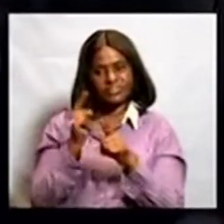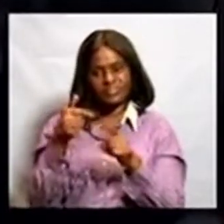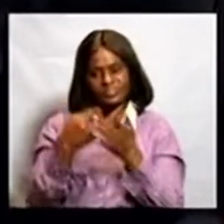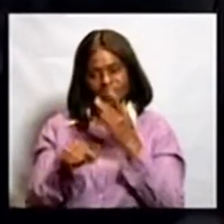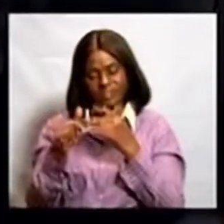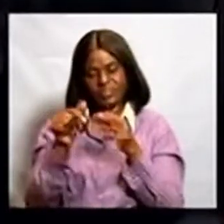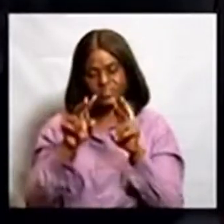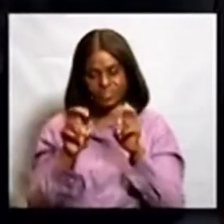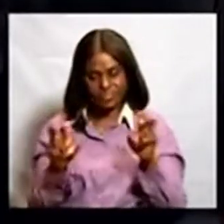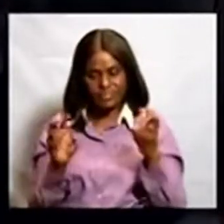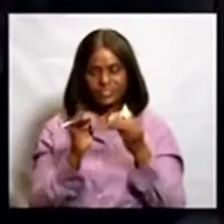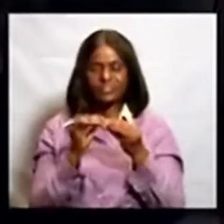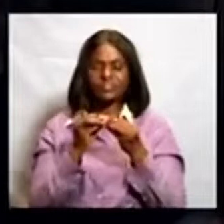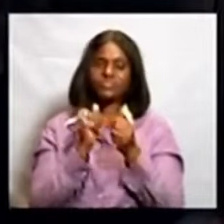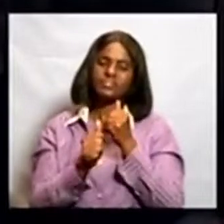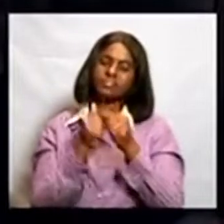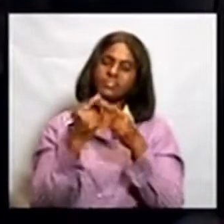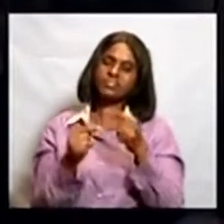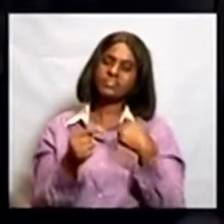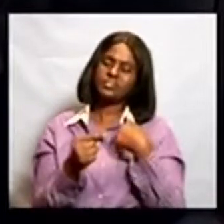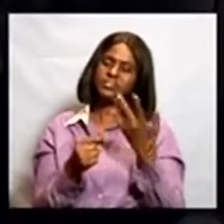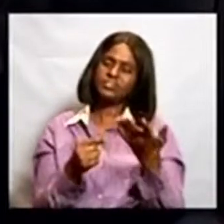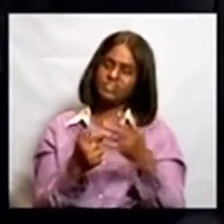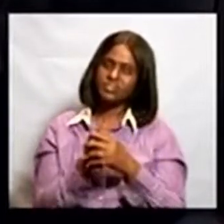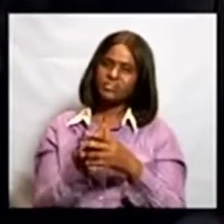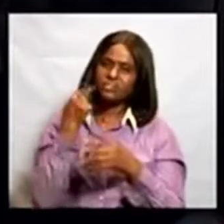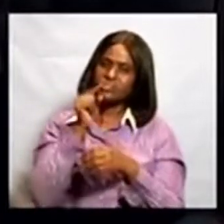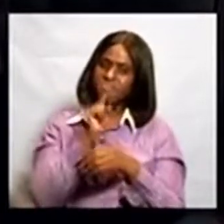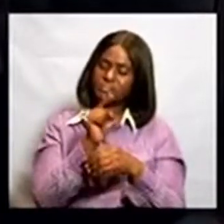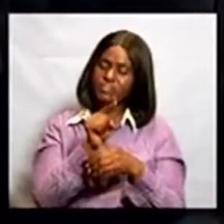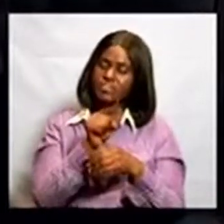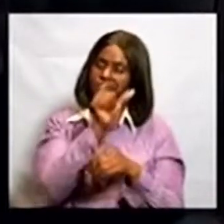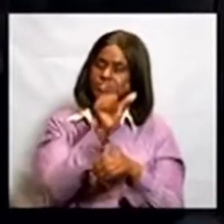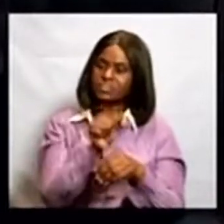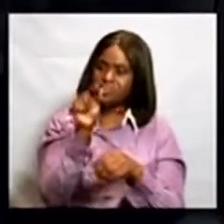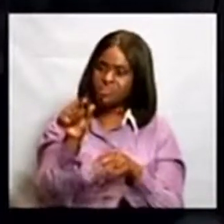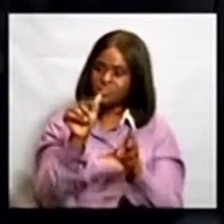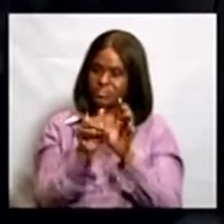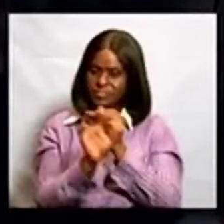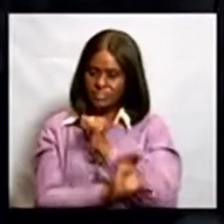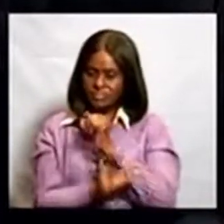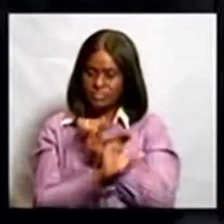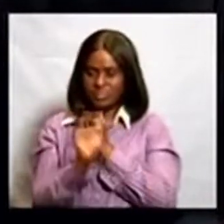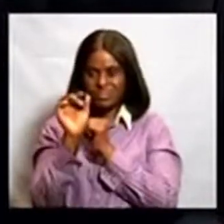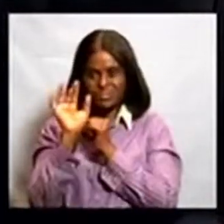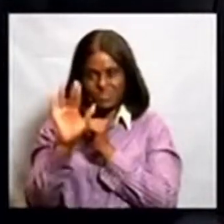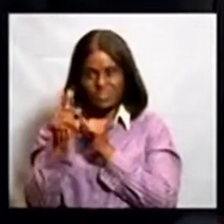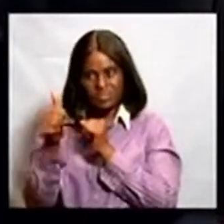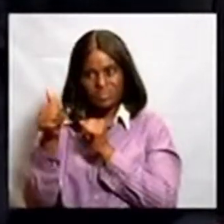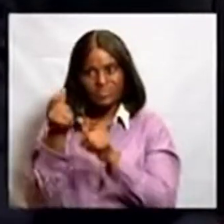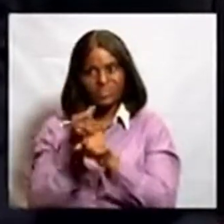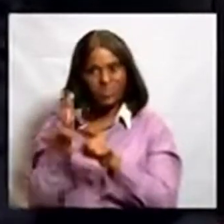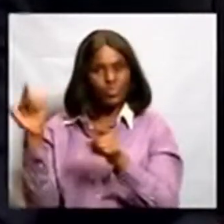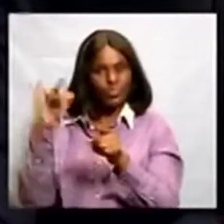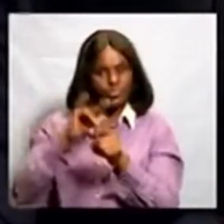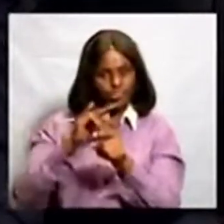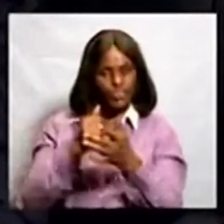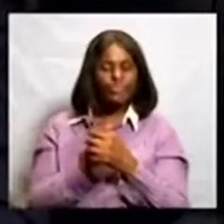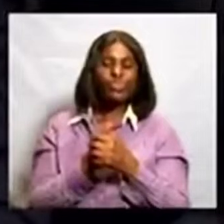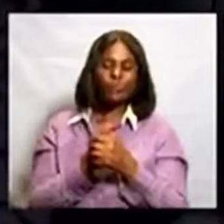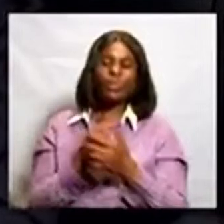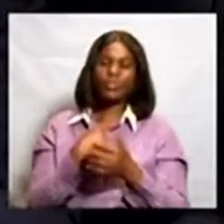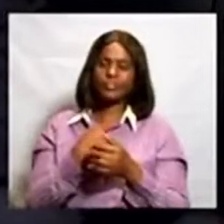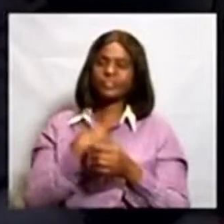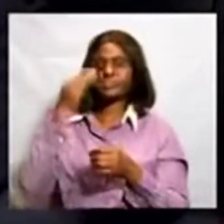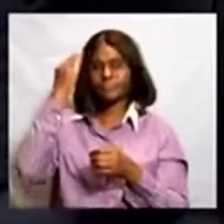certify the verification that took place for this particular individual in the country where they originate from? Because I